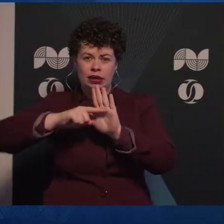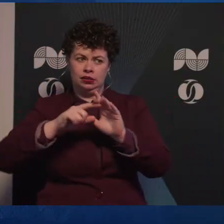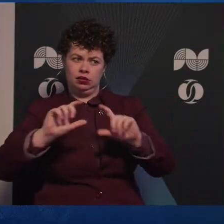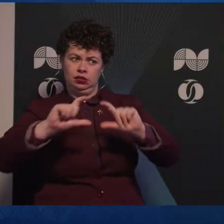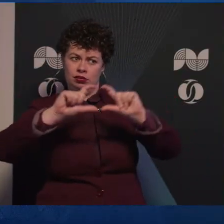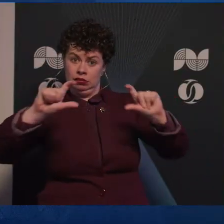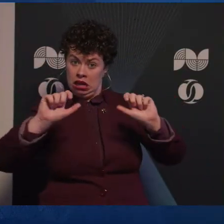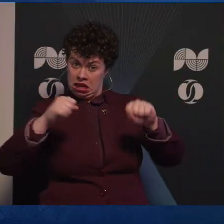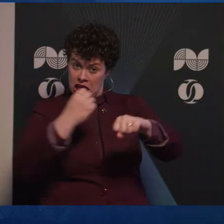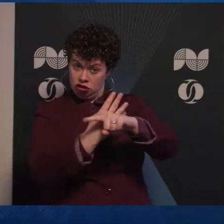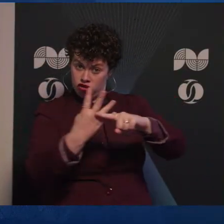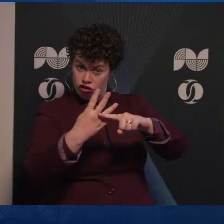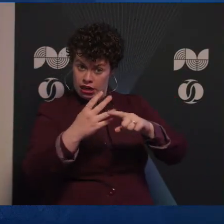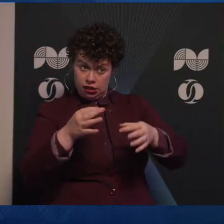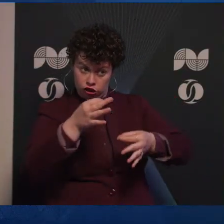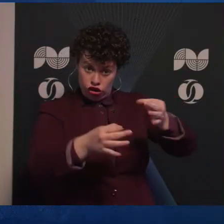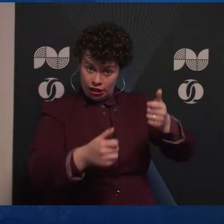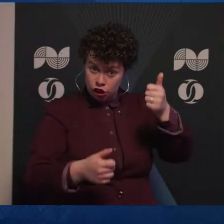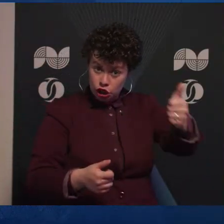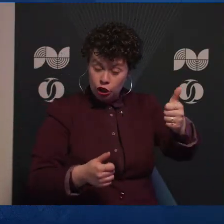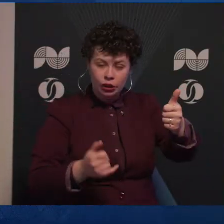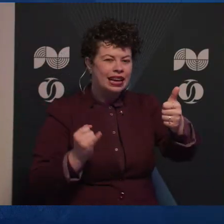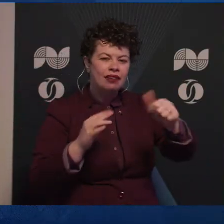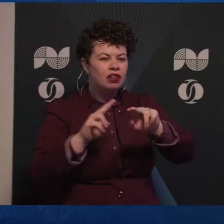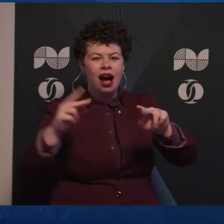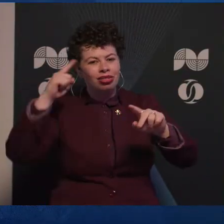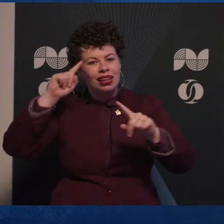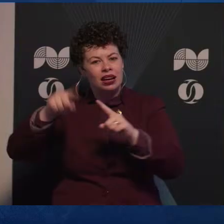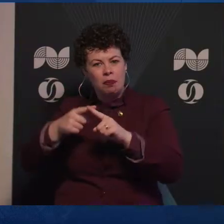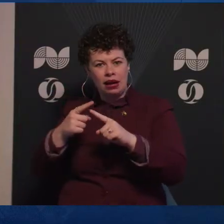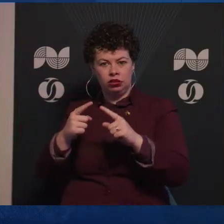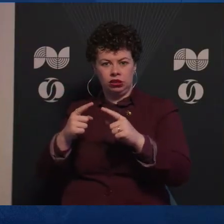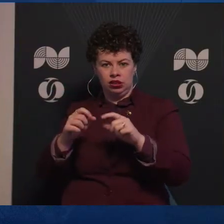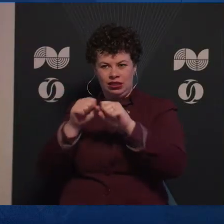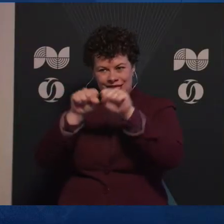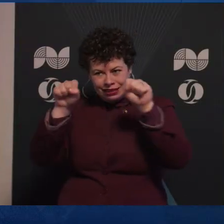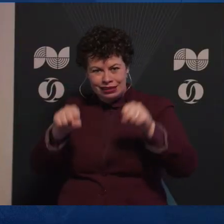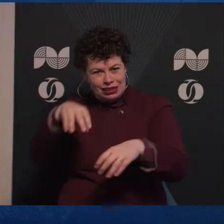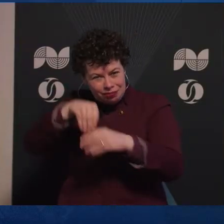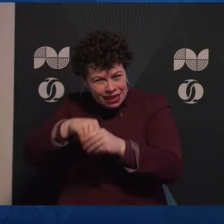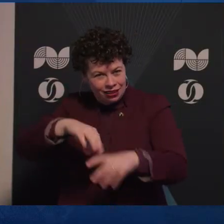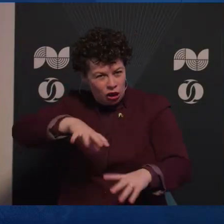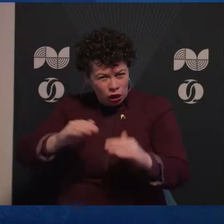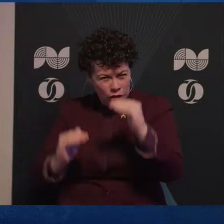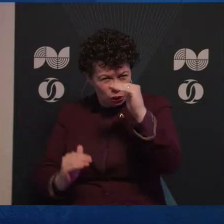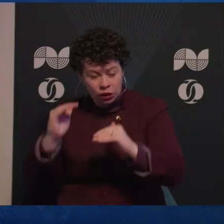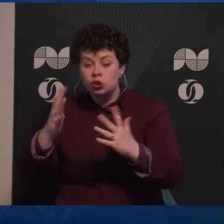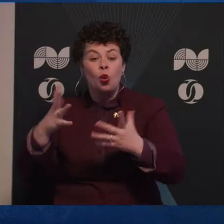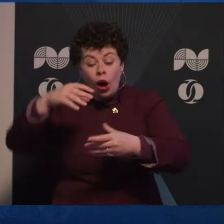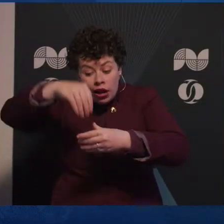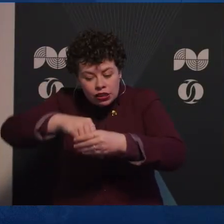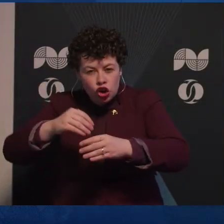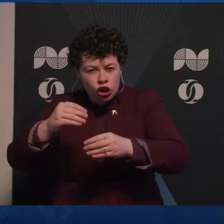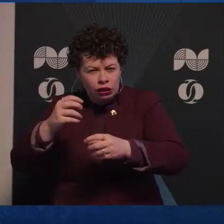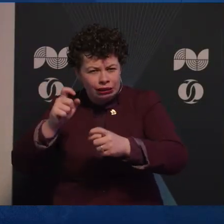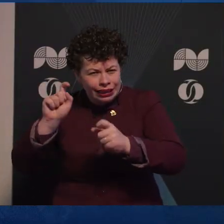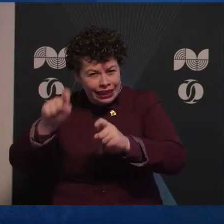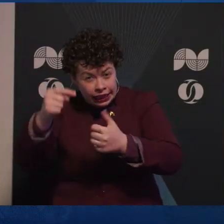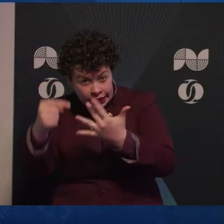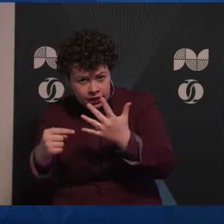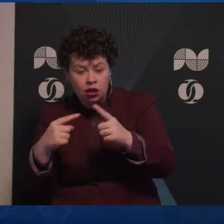strategies be effective without first addressing the structural imbalances? So what are the external conditions and what are the internal conditions, in